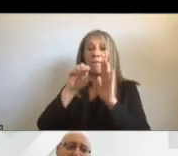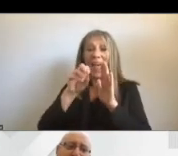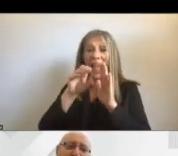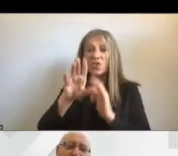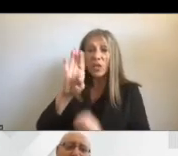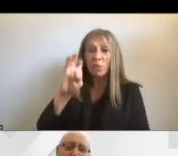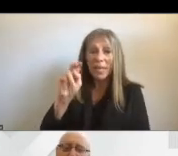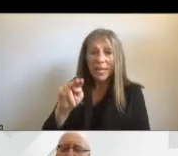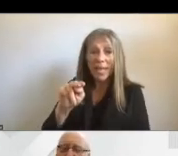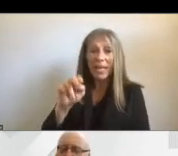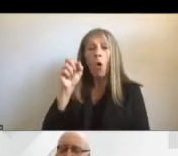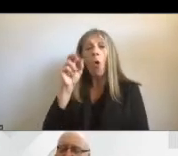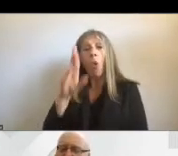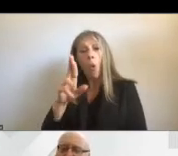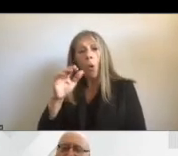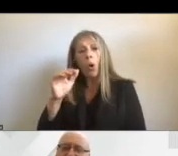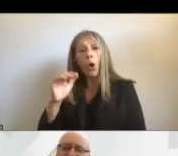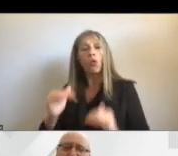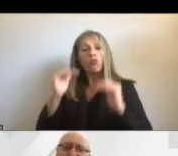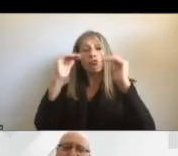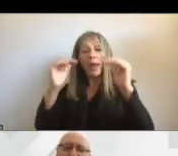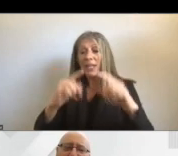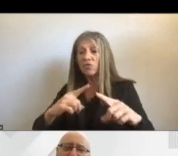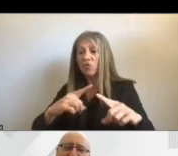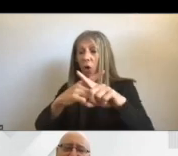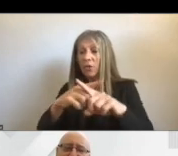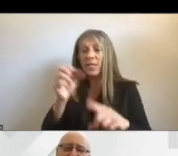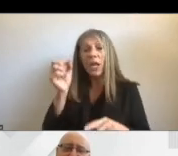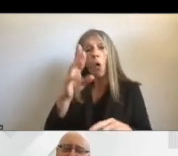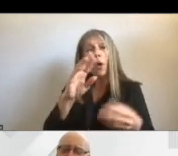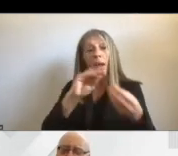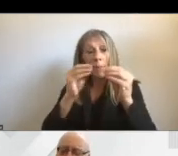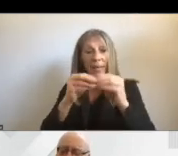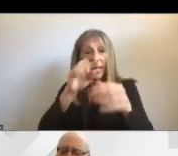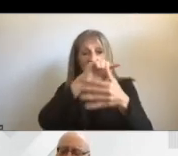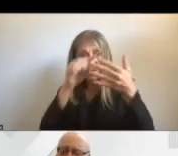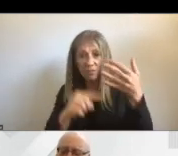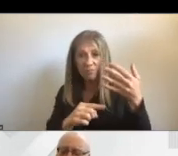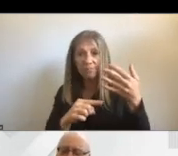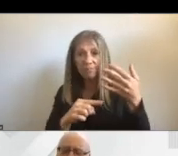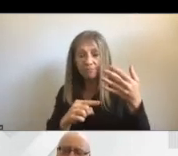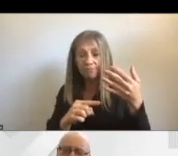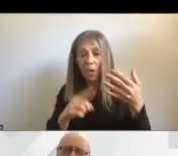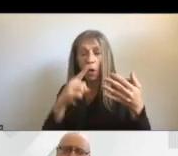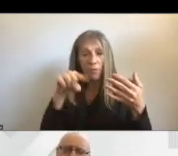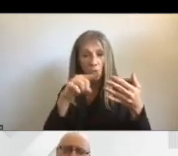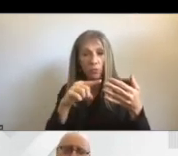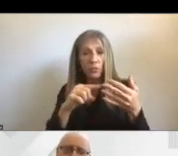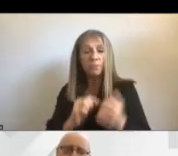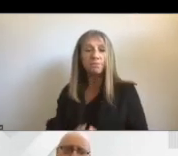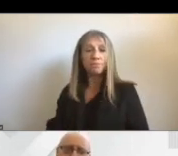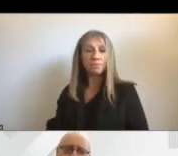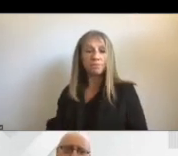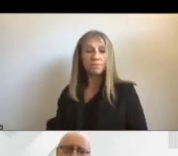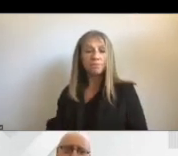Okay, we're continuing module 3. We're in Crosswalks, section